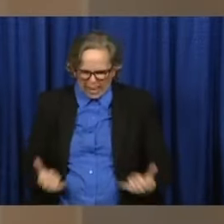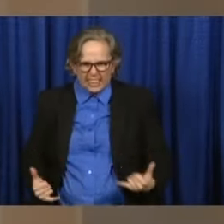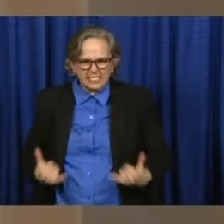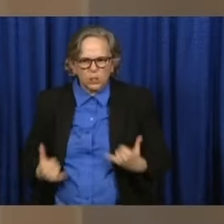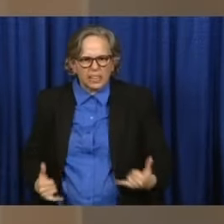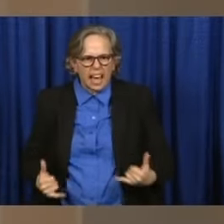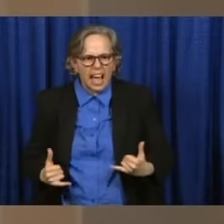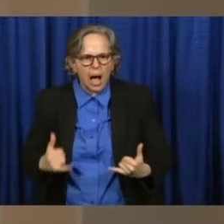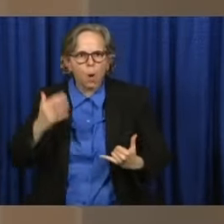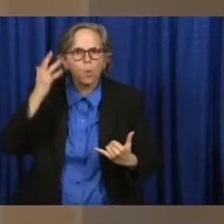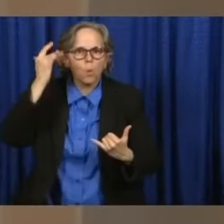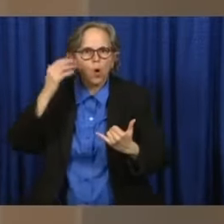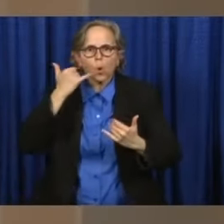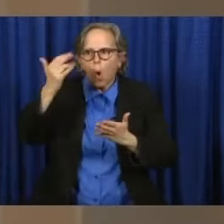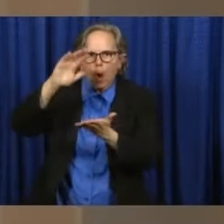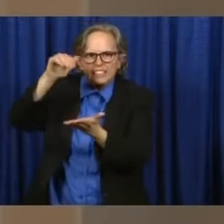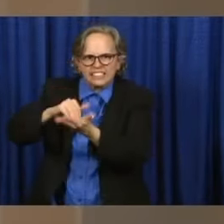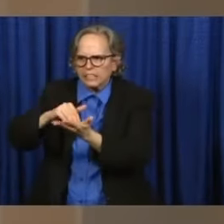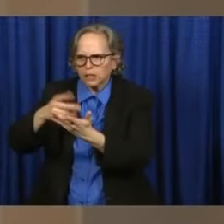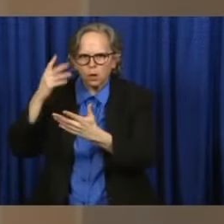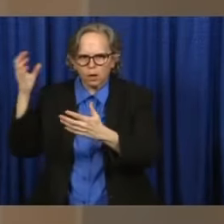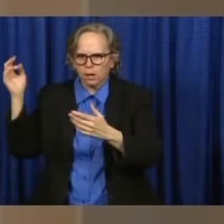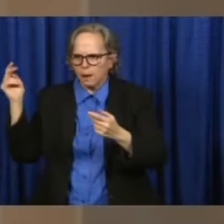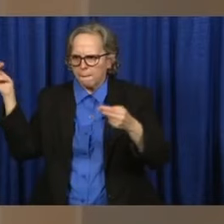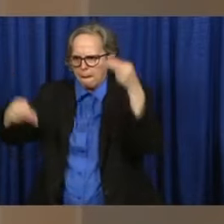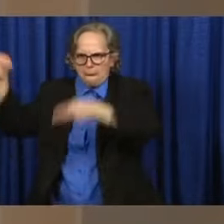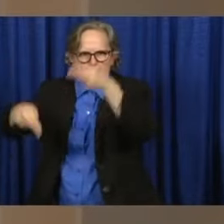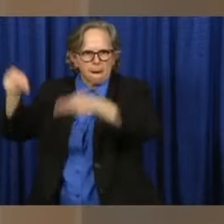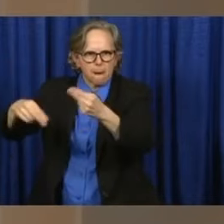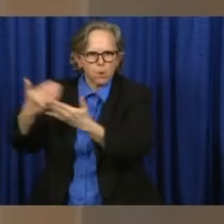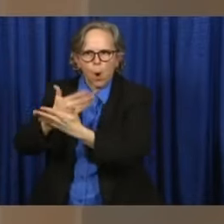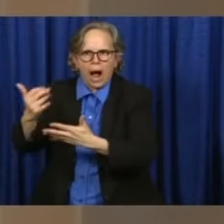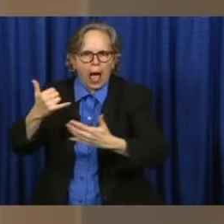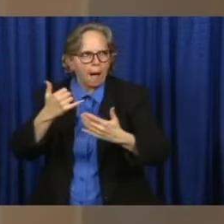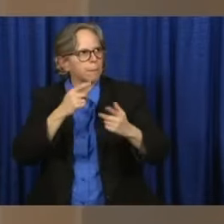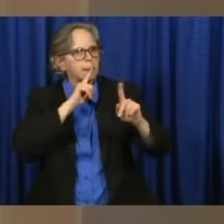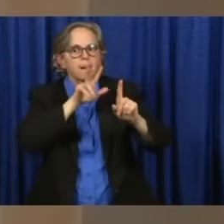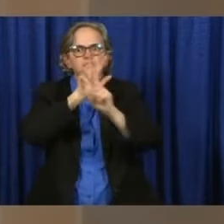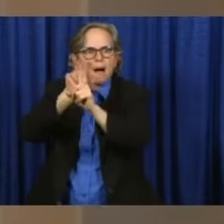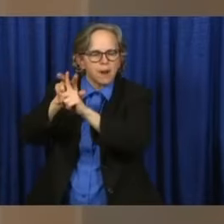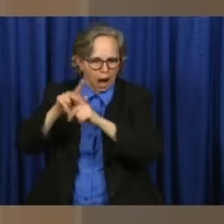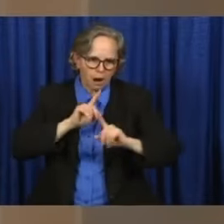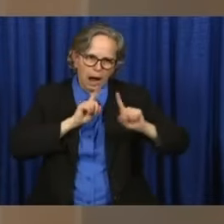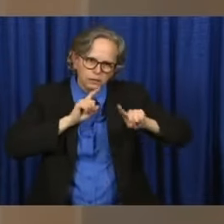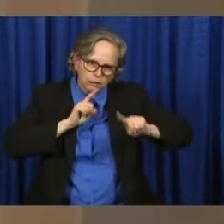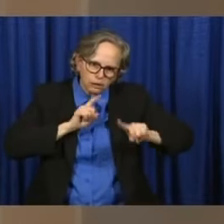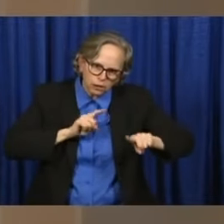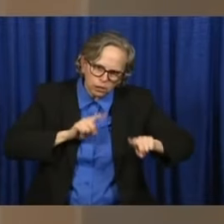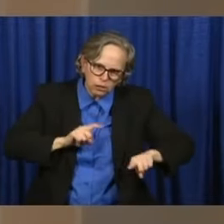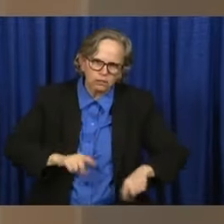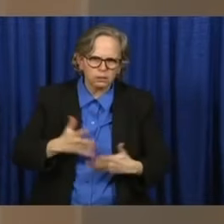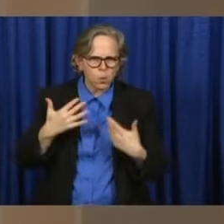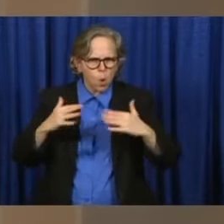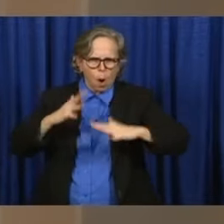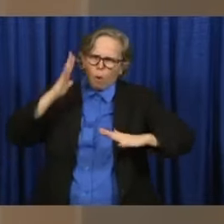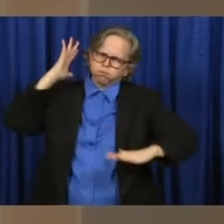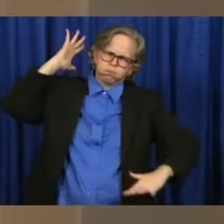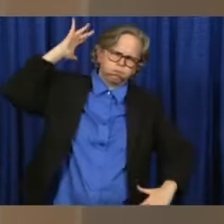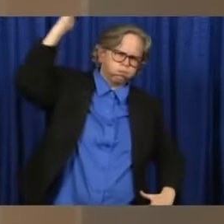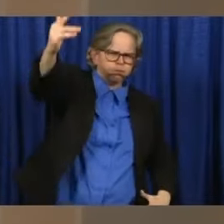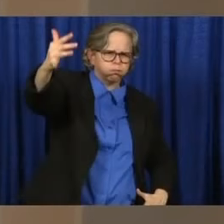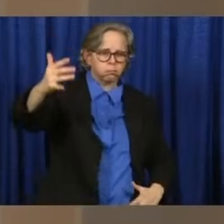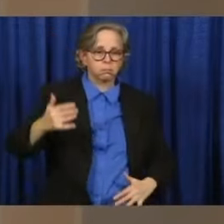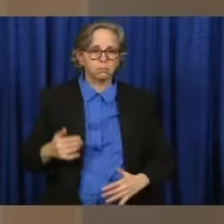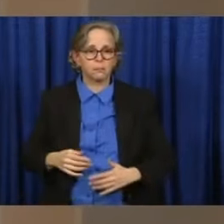help with that system, and just told me right before I came in here that they expect to add